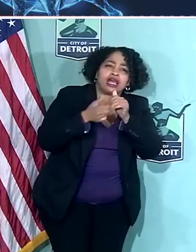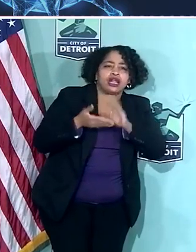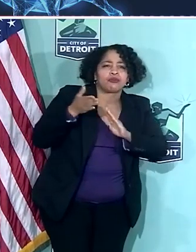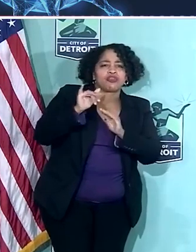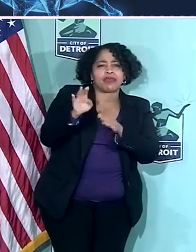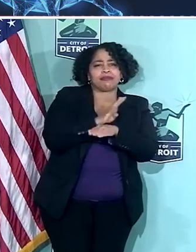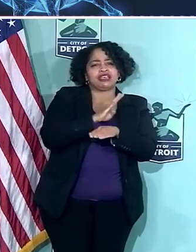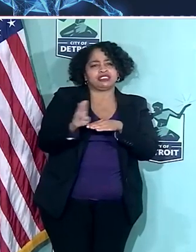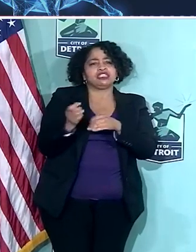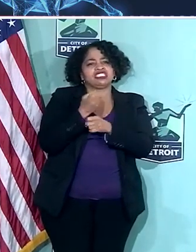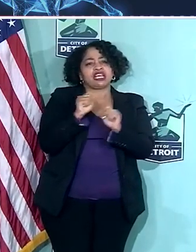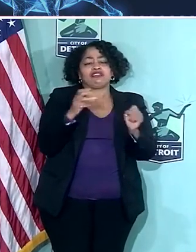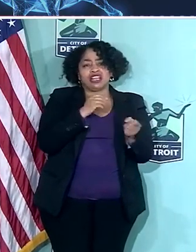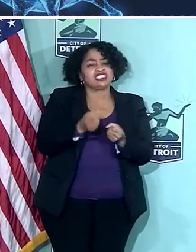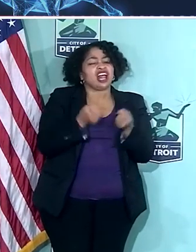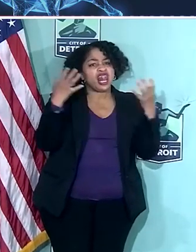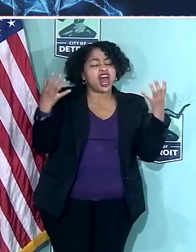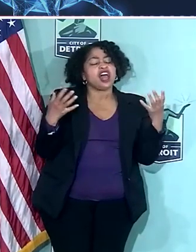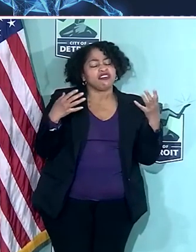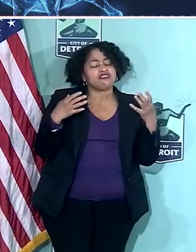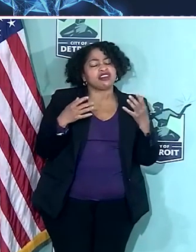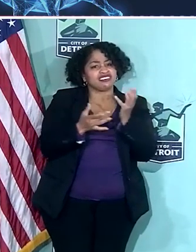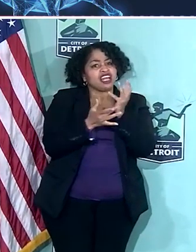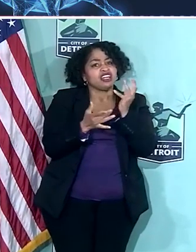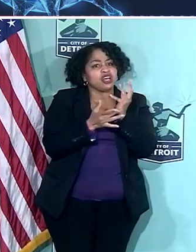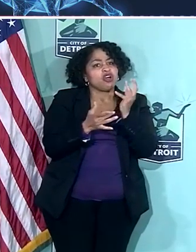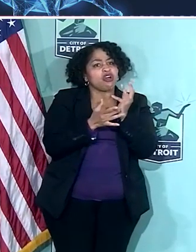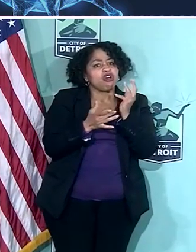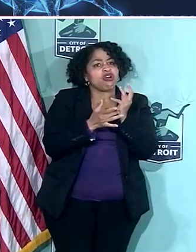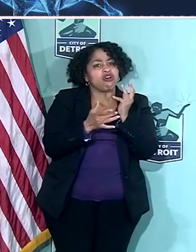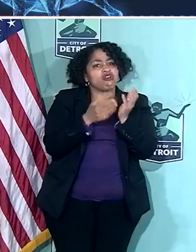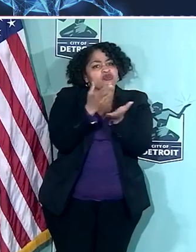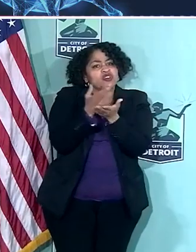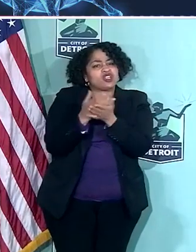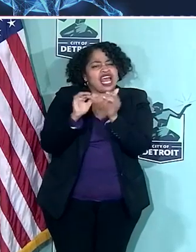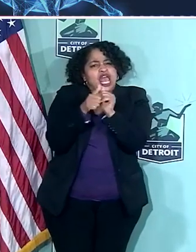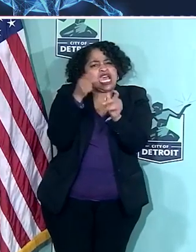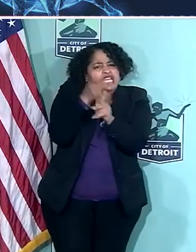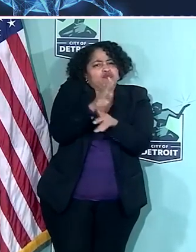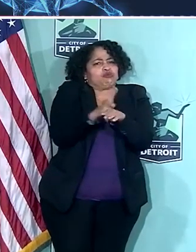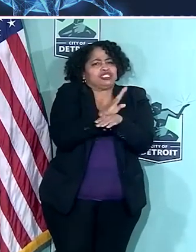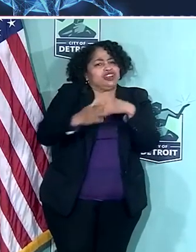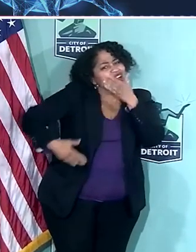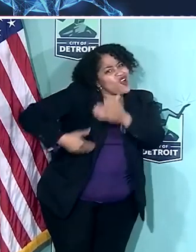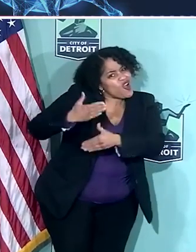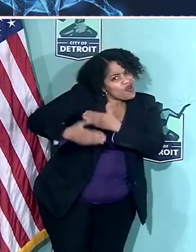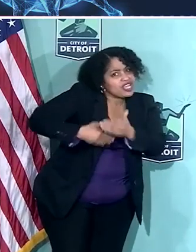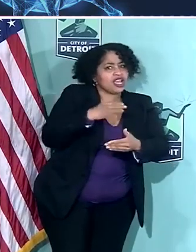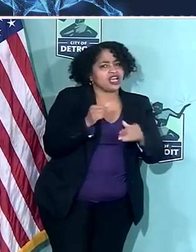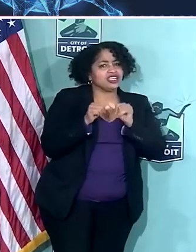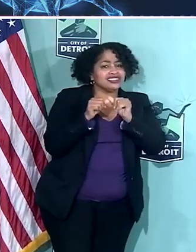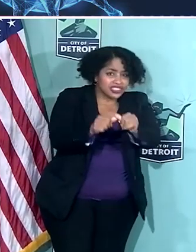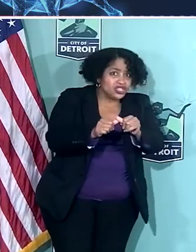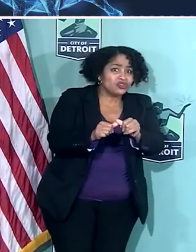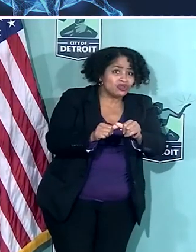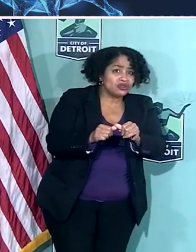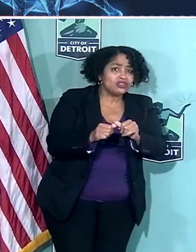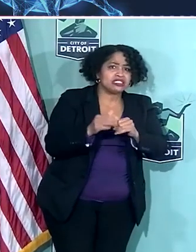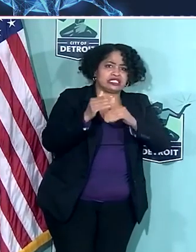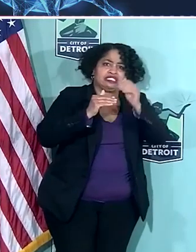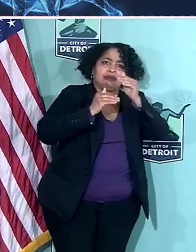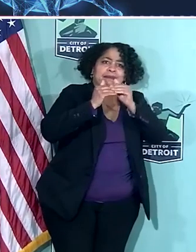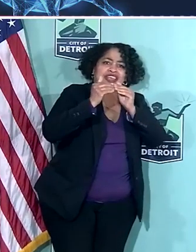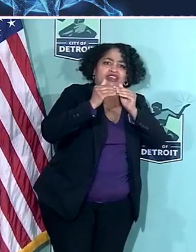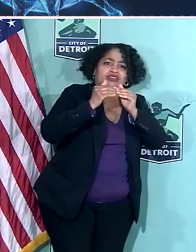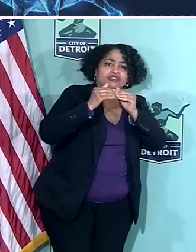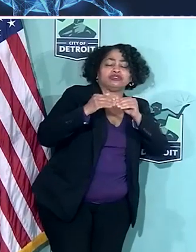of financial and technical resources on how to keep your business going and to continue to build it in the COVID area.